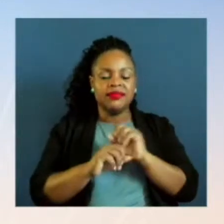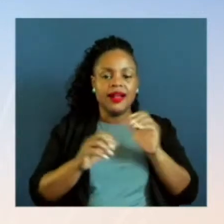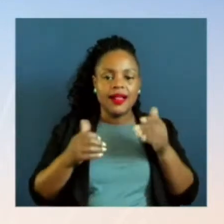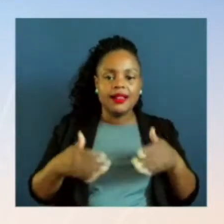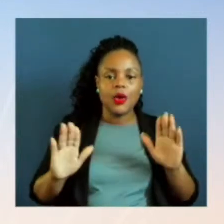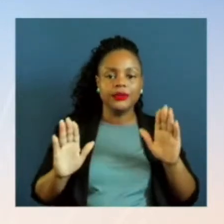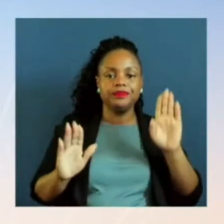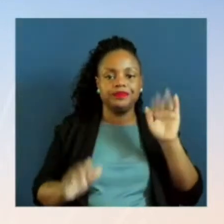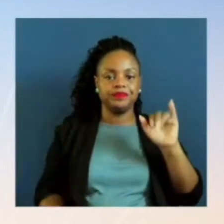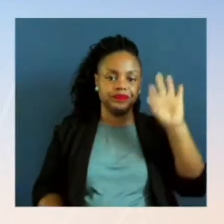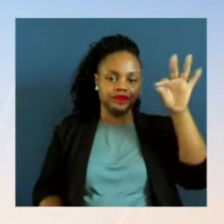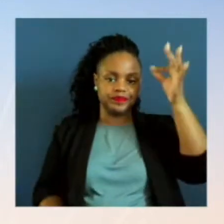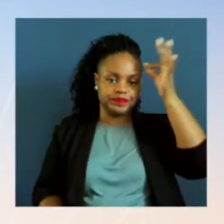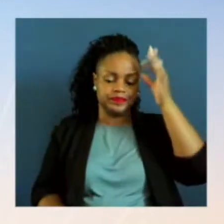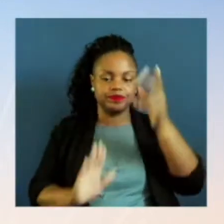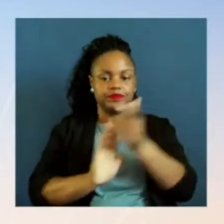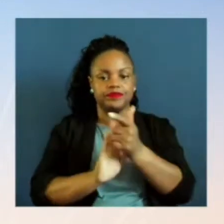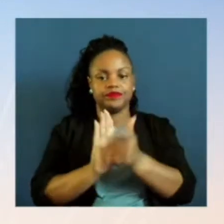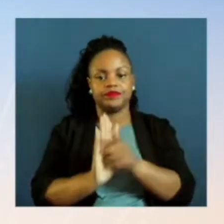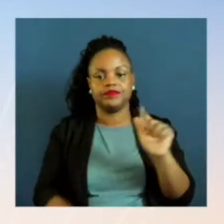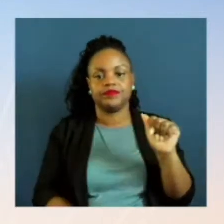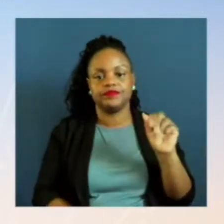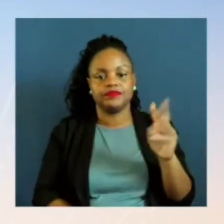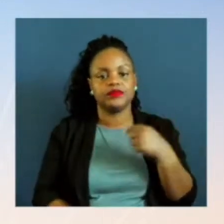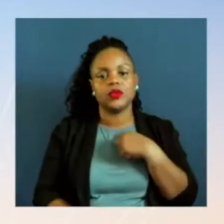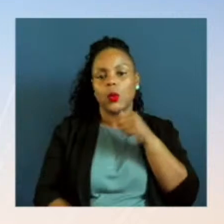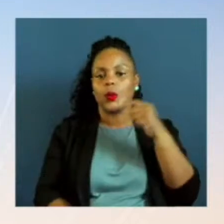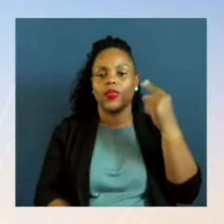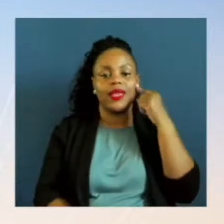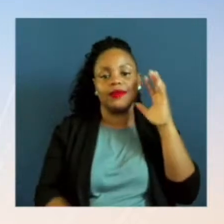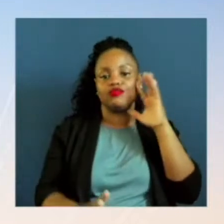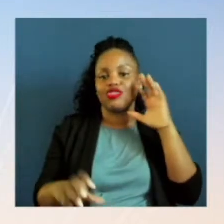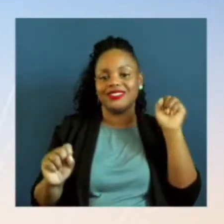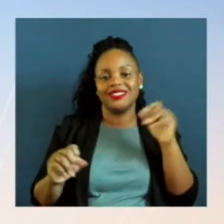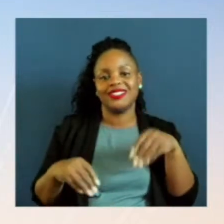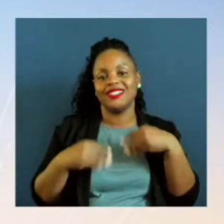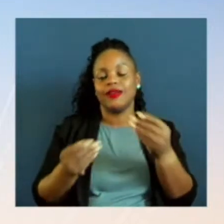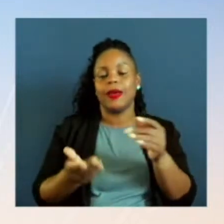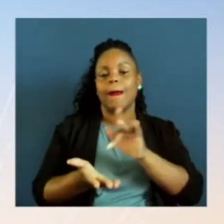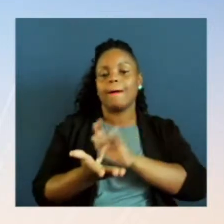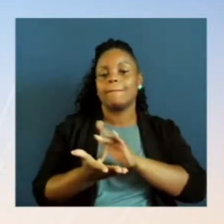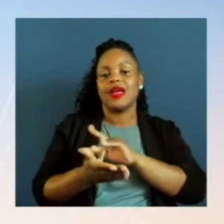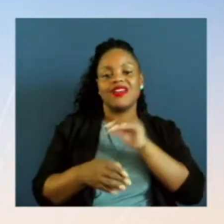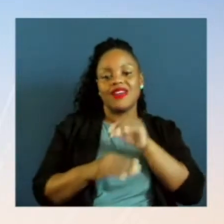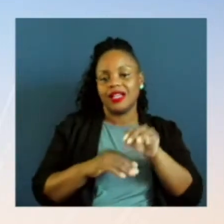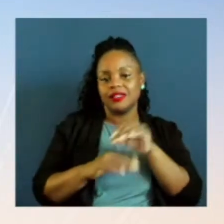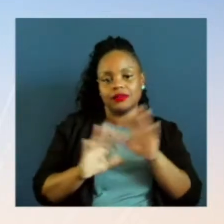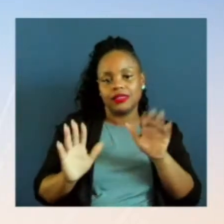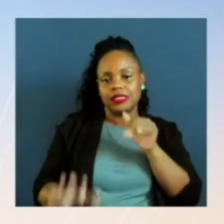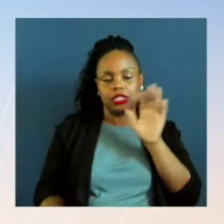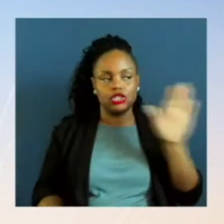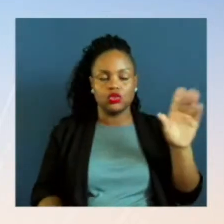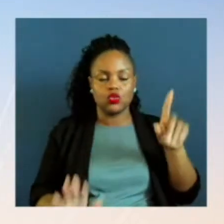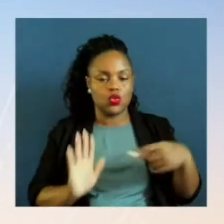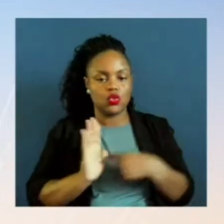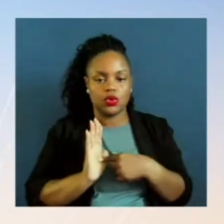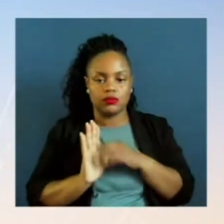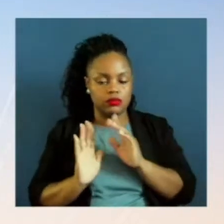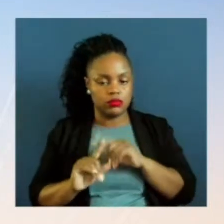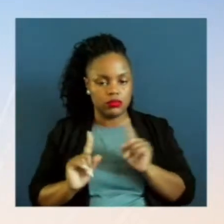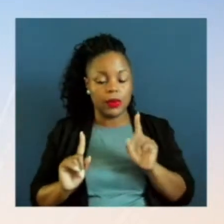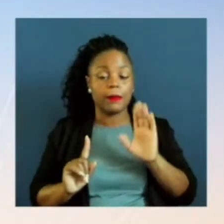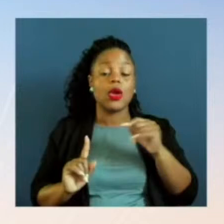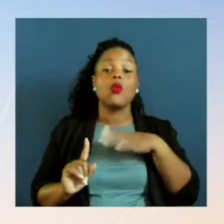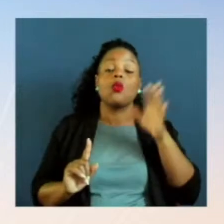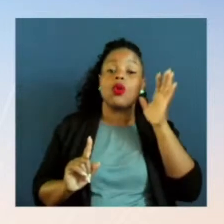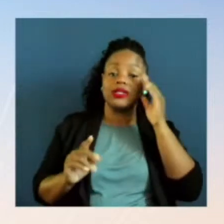I don't think he's going to be giving medical advice. That's not the role of any president. He would say, but I would say he would convey to them, I